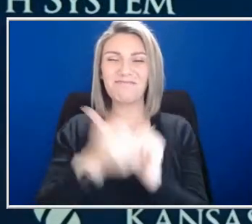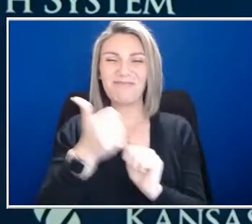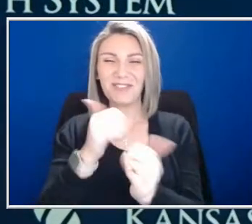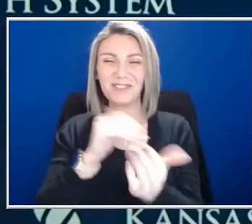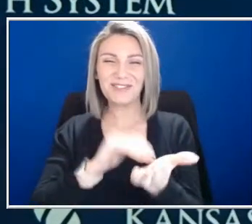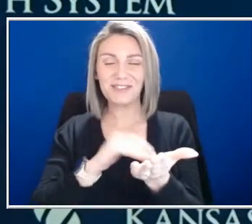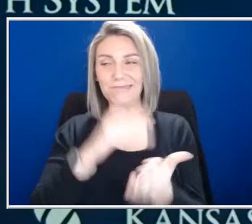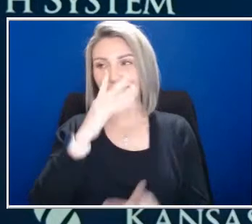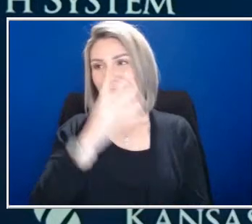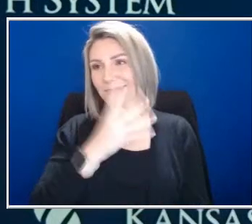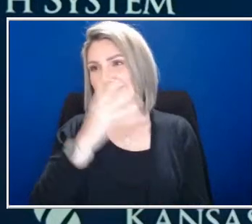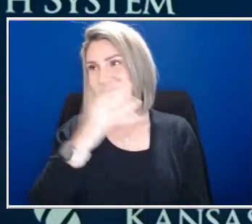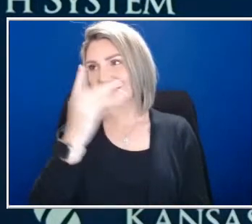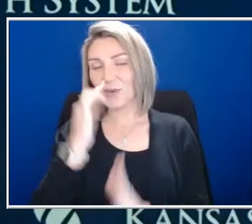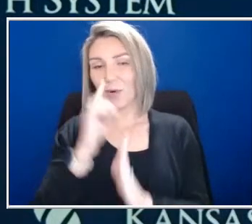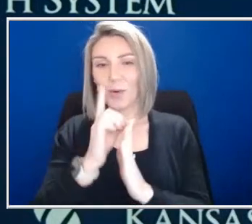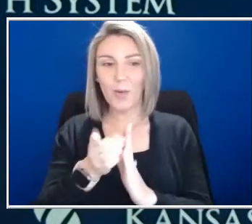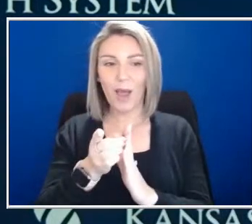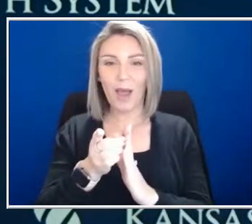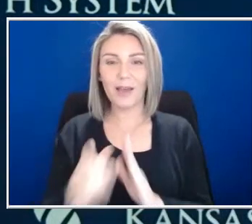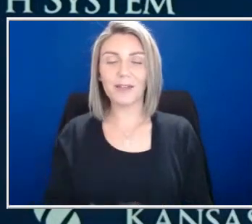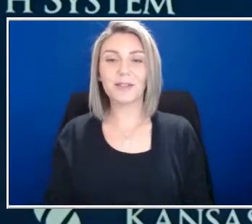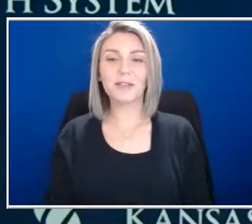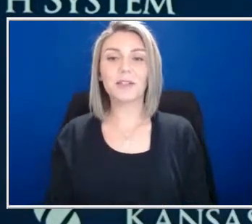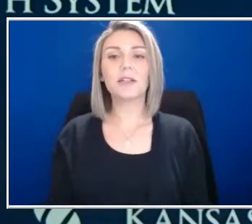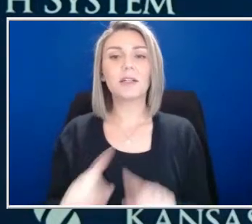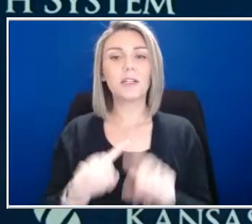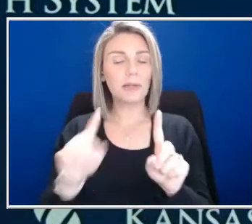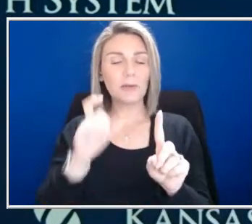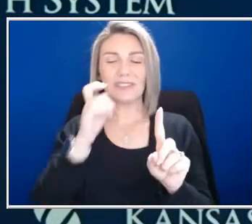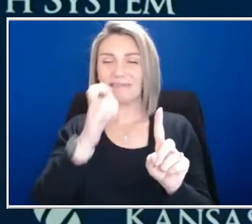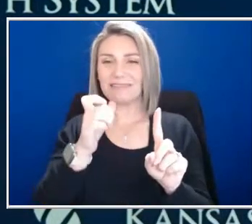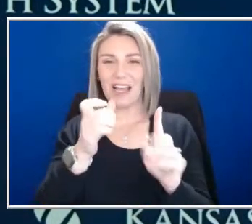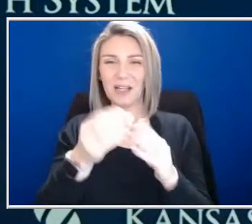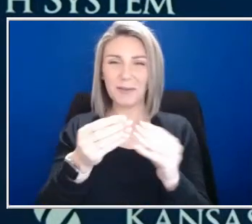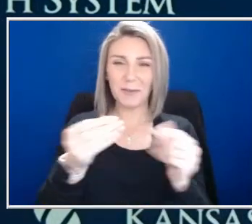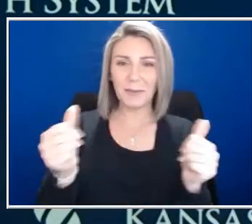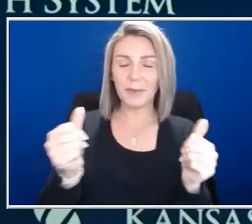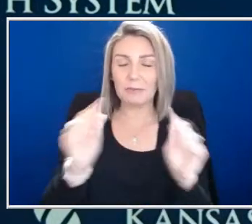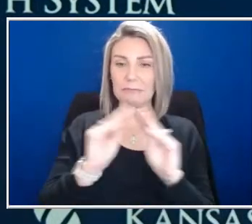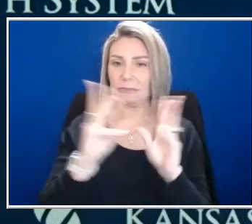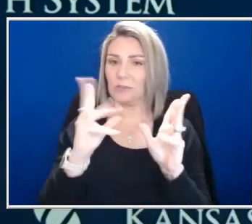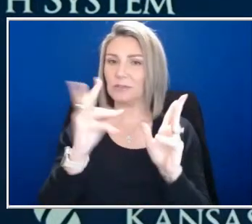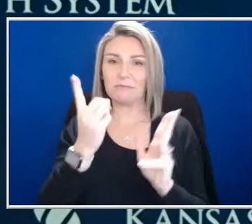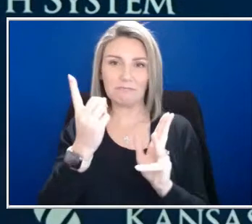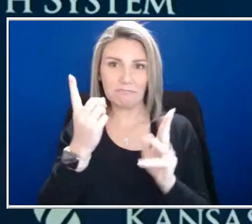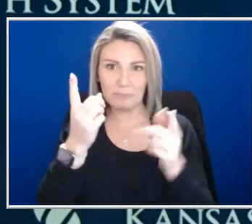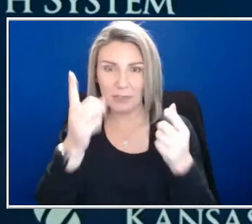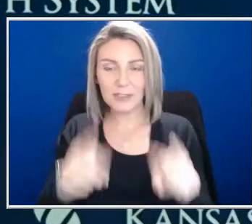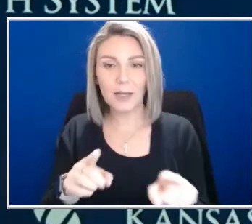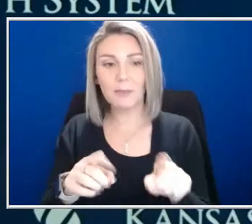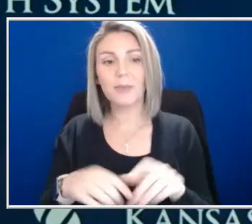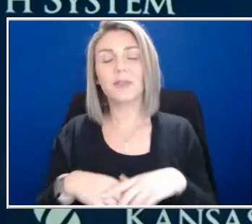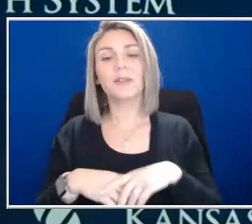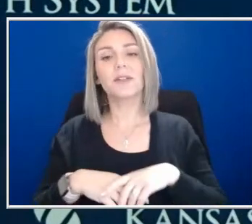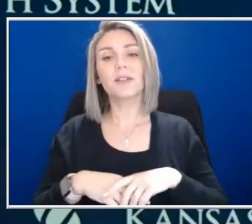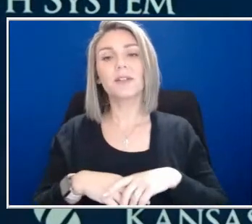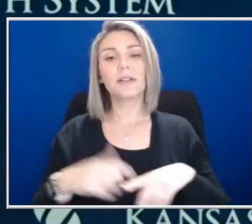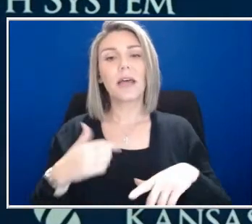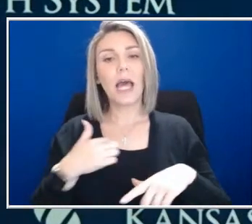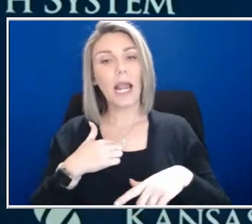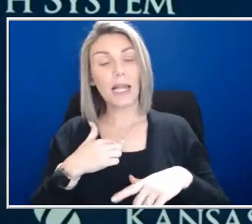while. But it wasn't going away. It was clear something was going on. And so I ended up